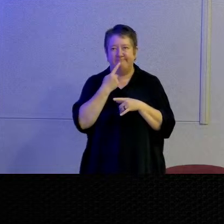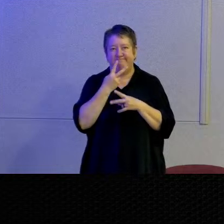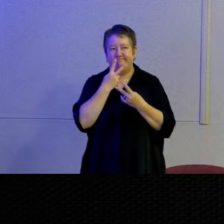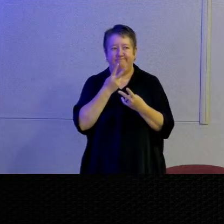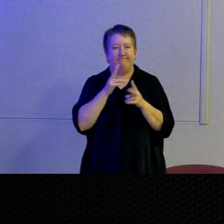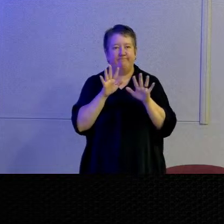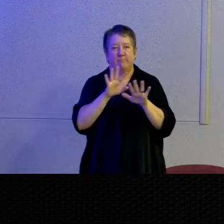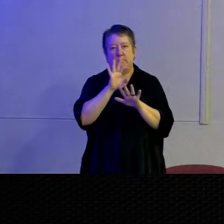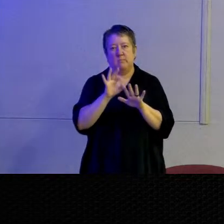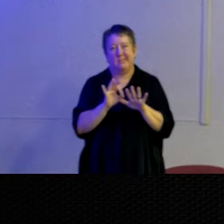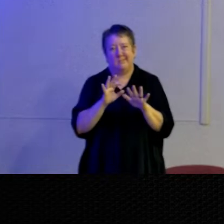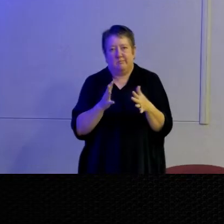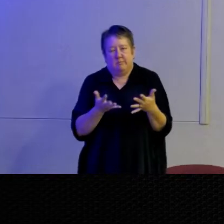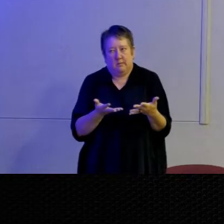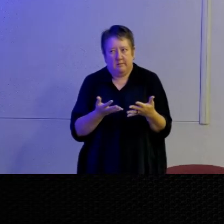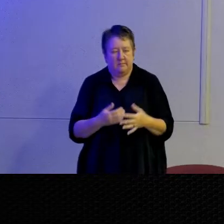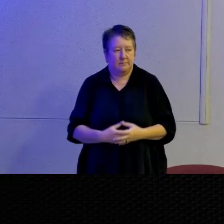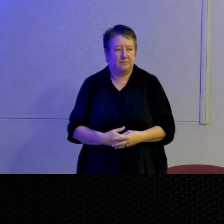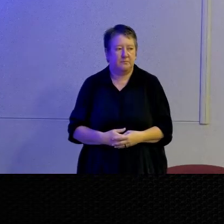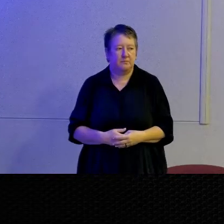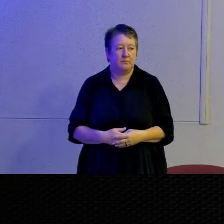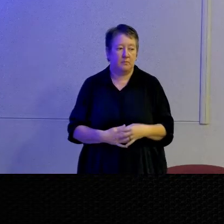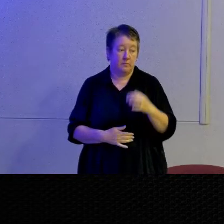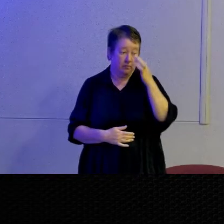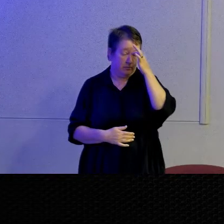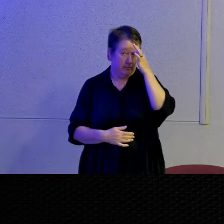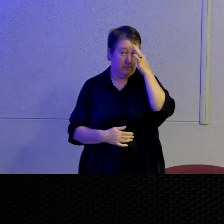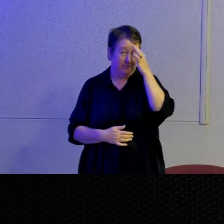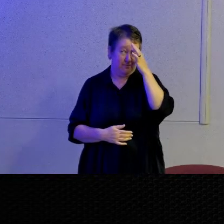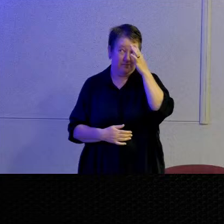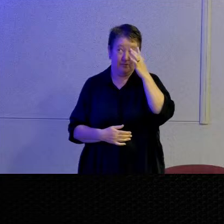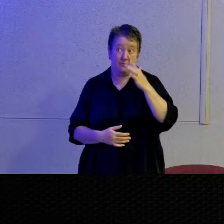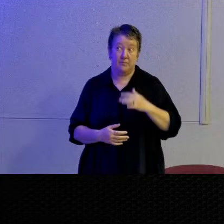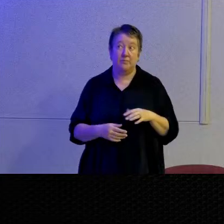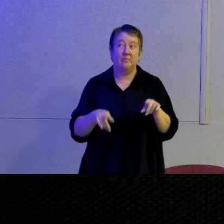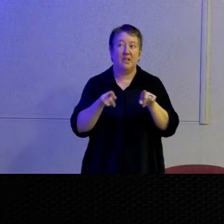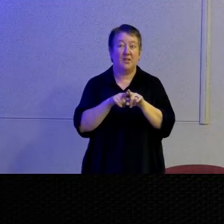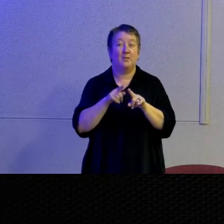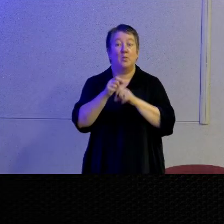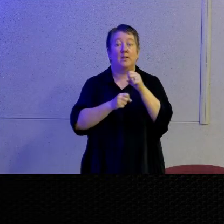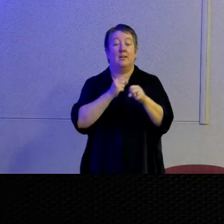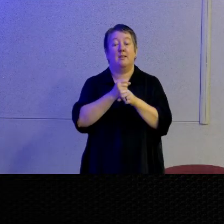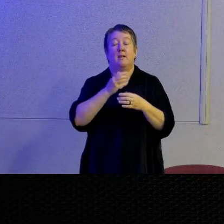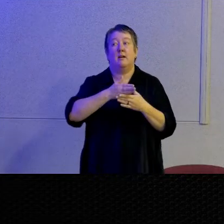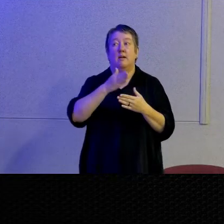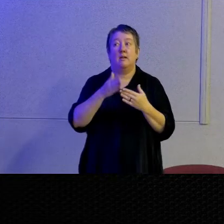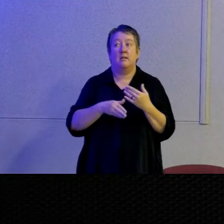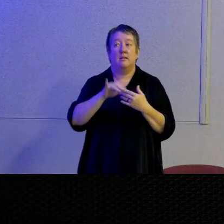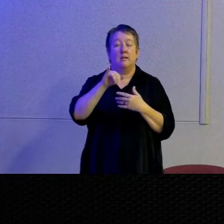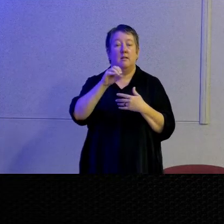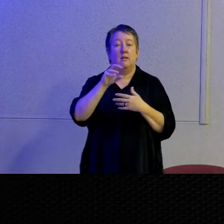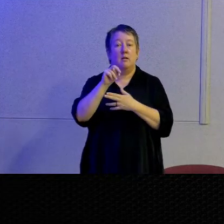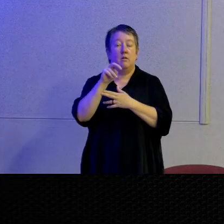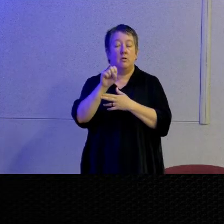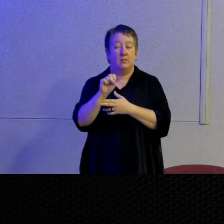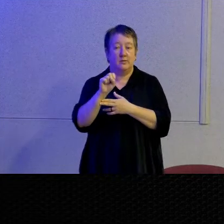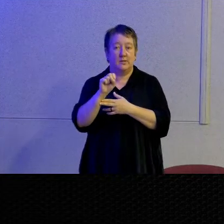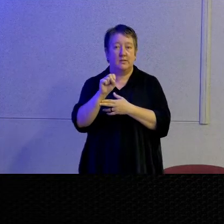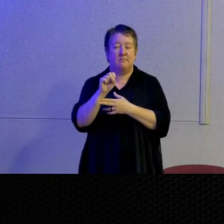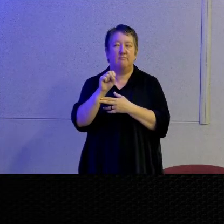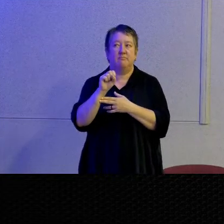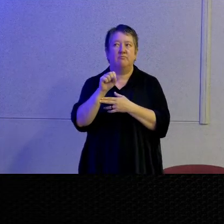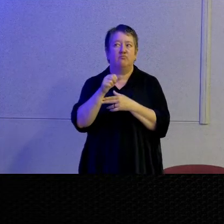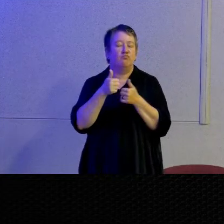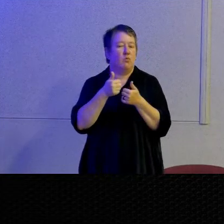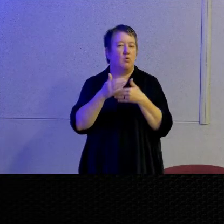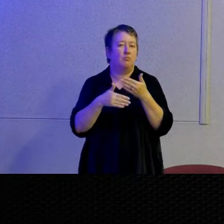10%. And we also finished the year off with ions. So again, a very good run,